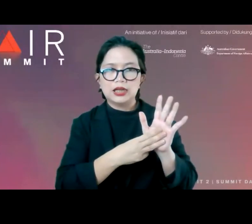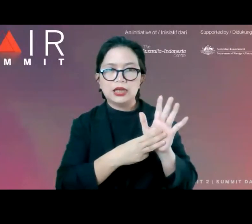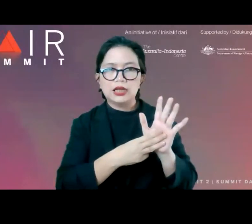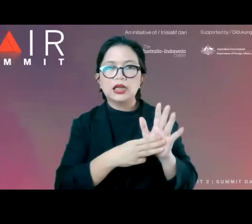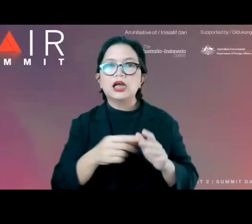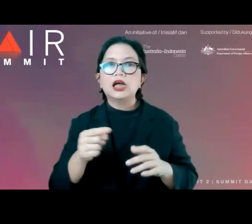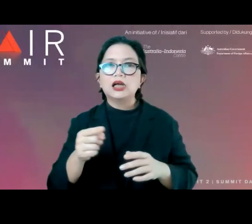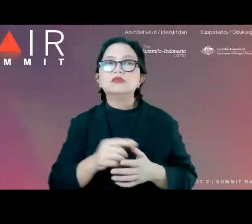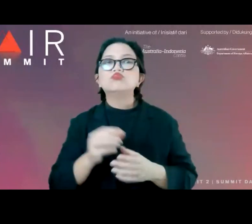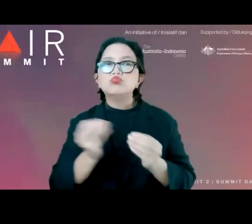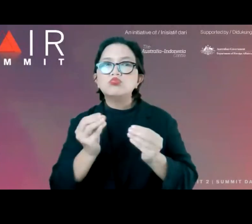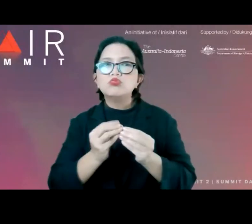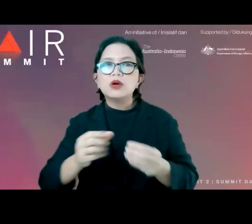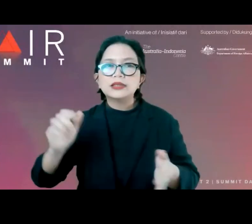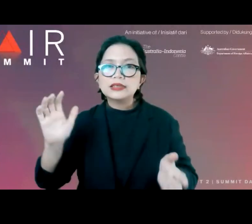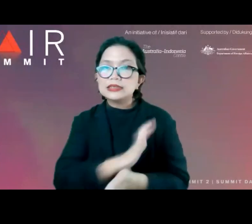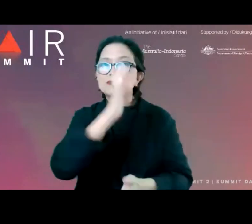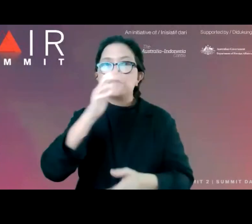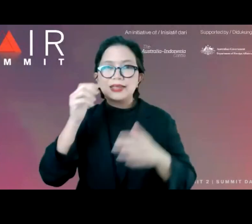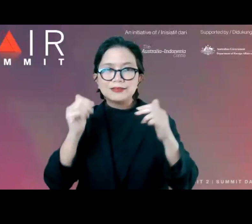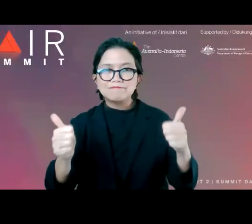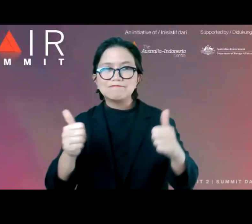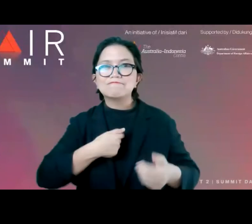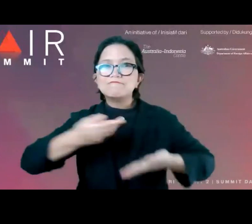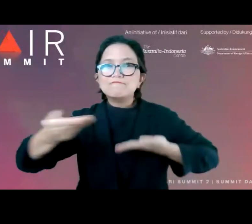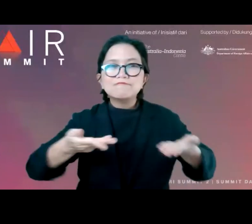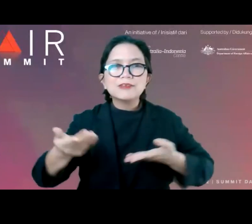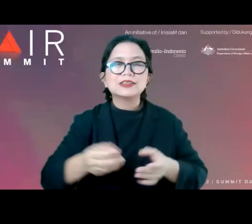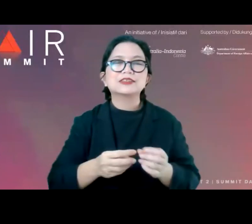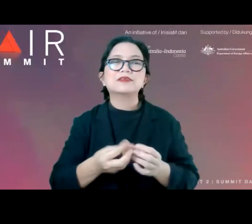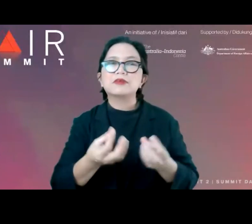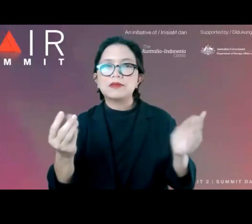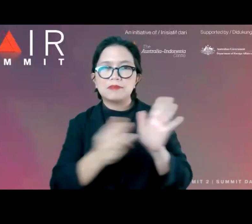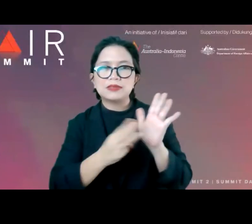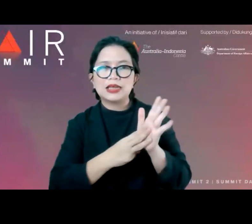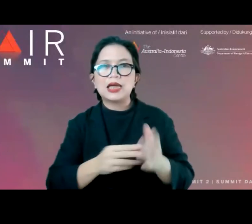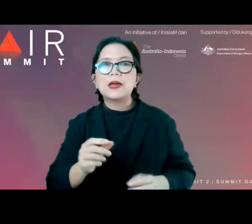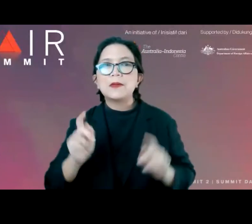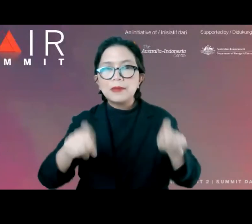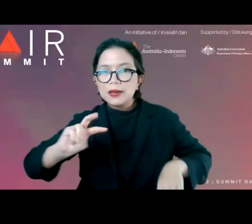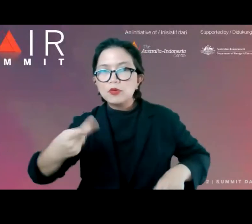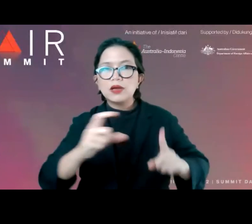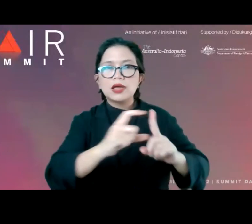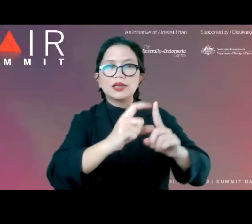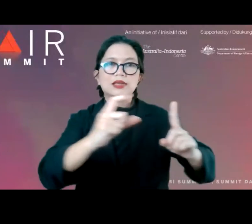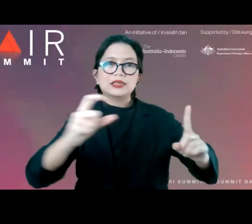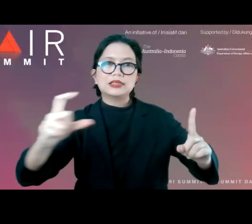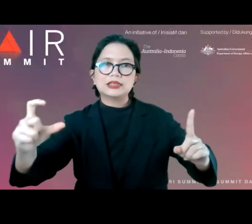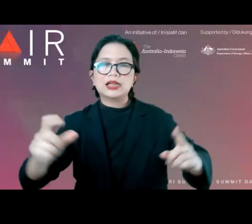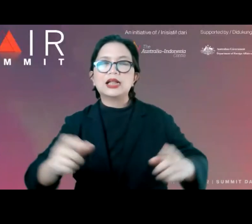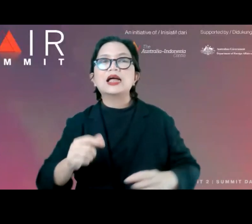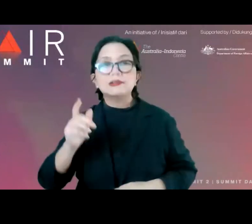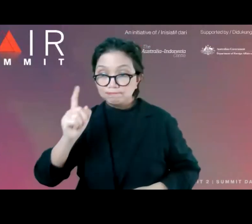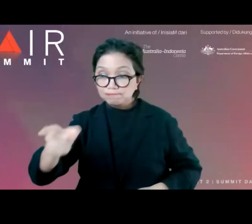of the issues with digital technology, that is for sure. And there's a great opportunity, I think the opportunity of a